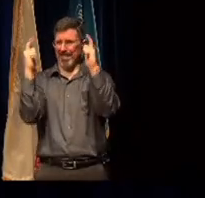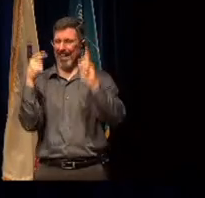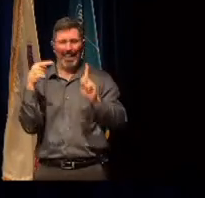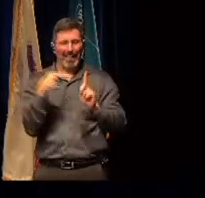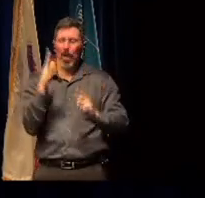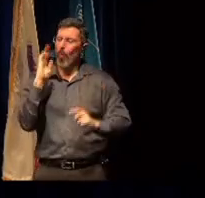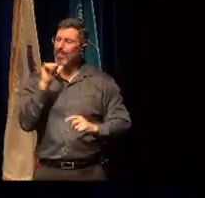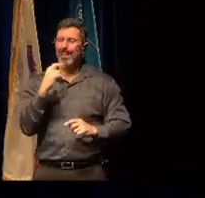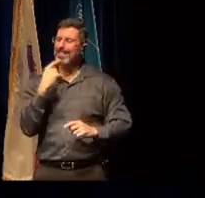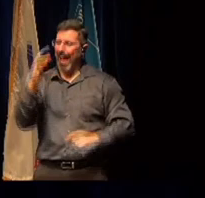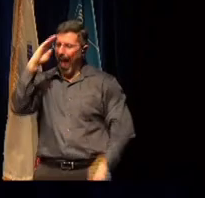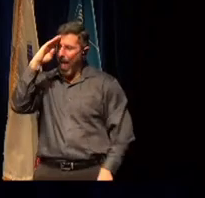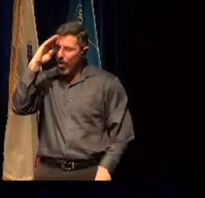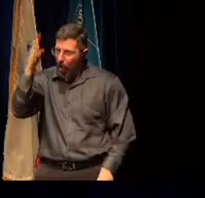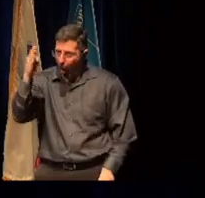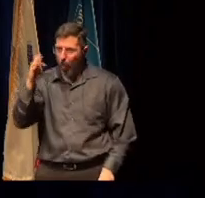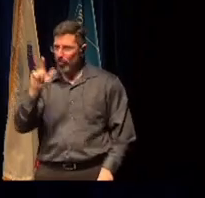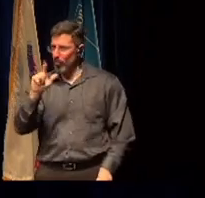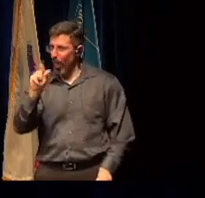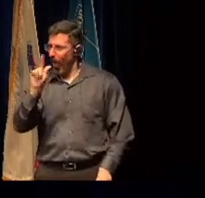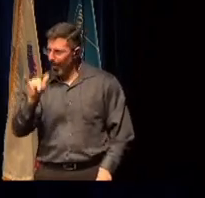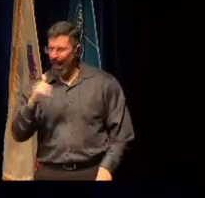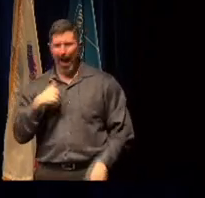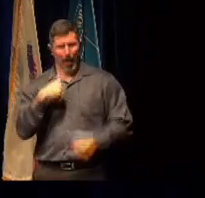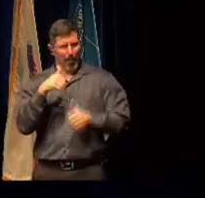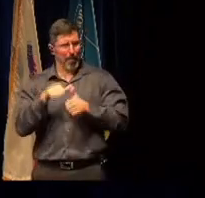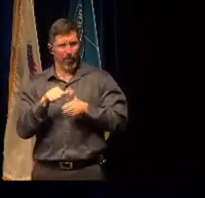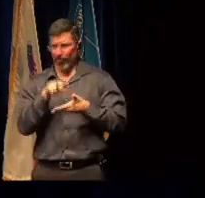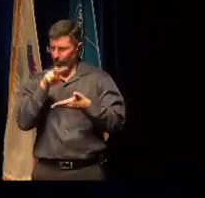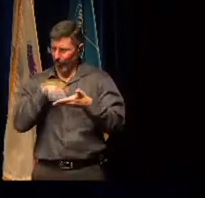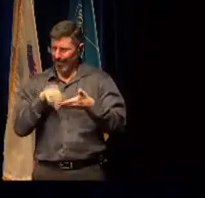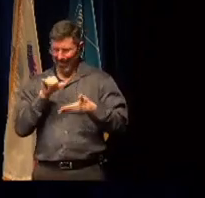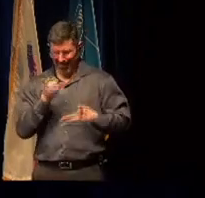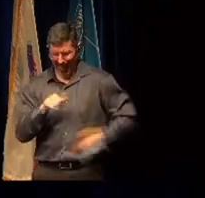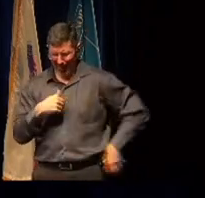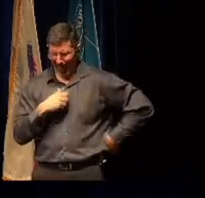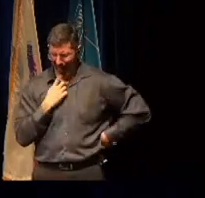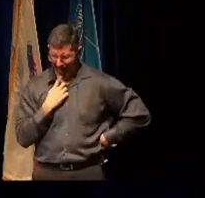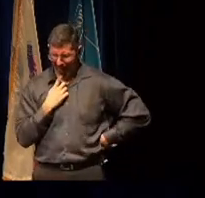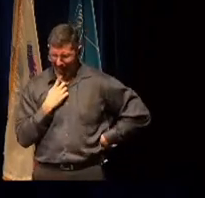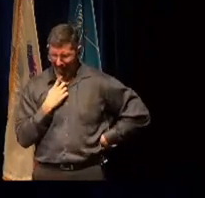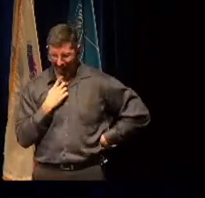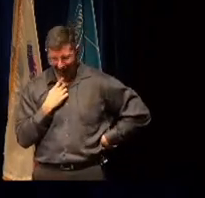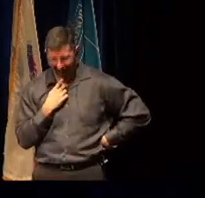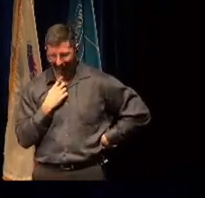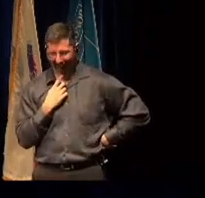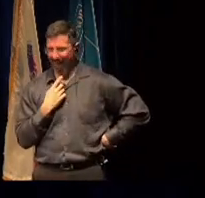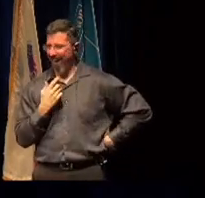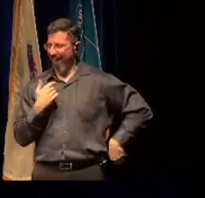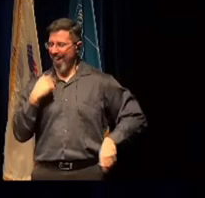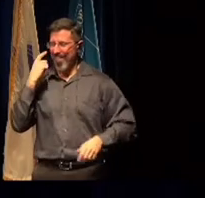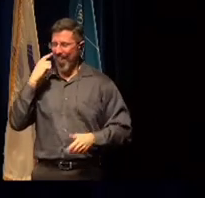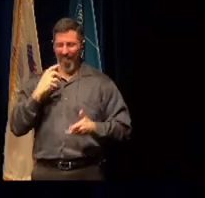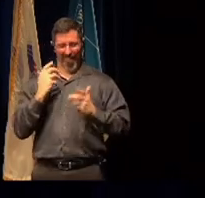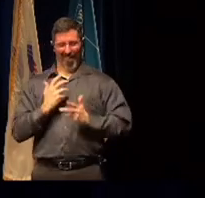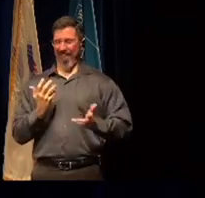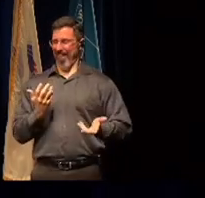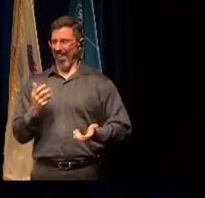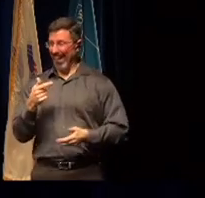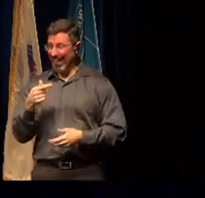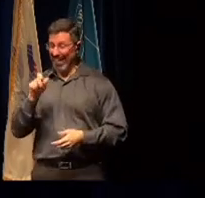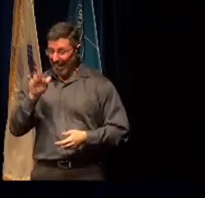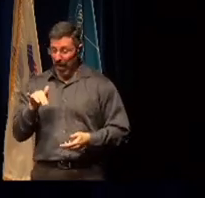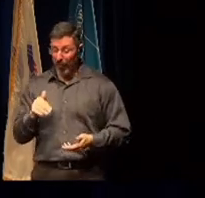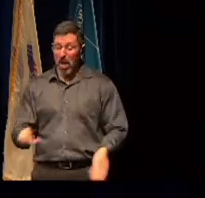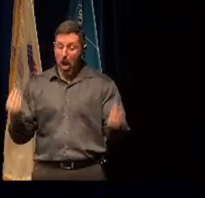Lolly. I remember reading this part of Gary and Lolly's story, of their love story, thinking, Gary, come